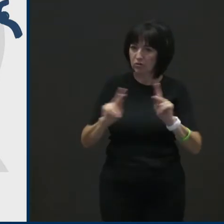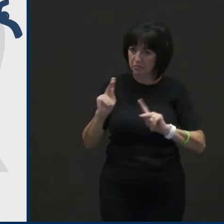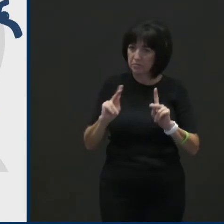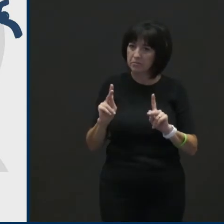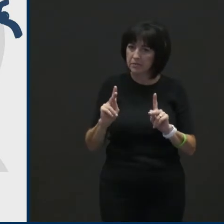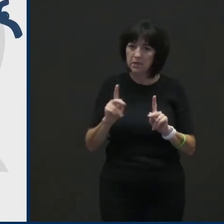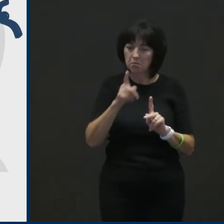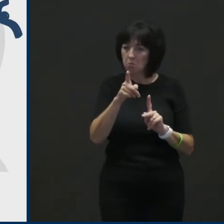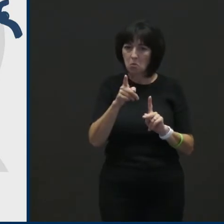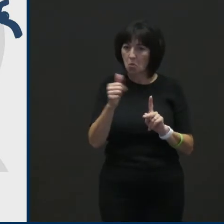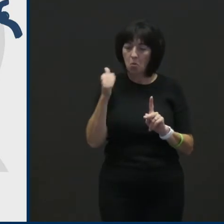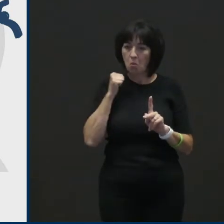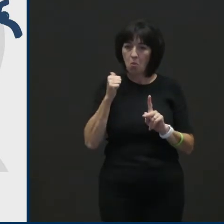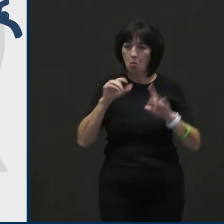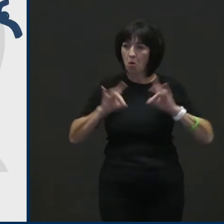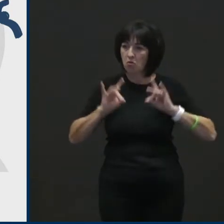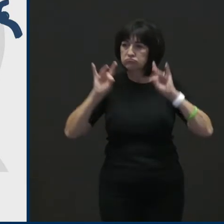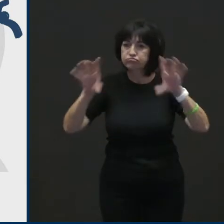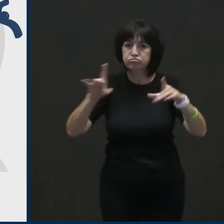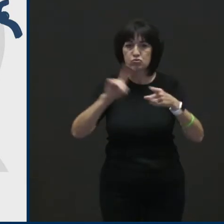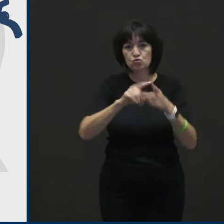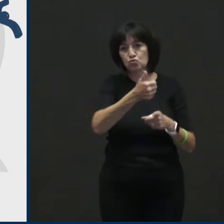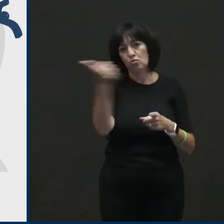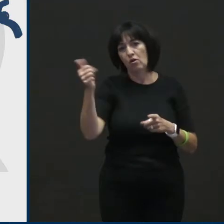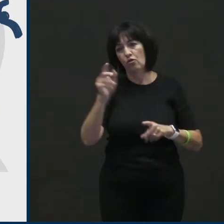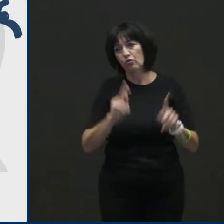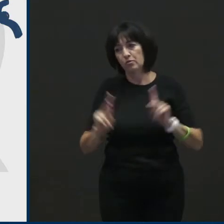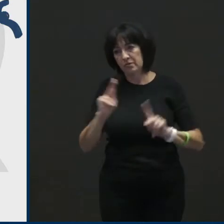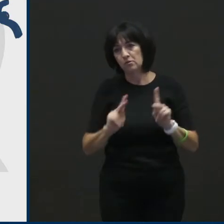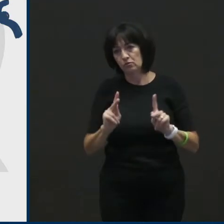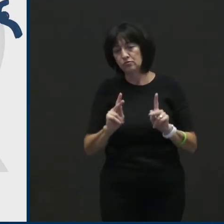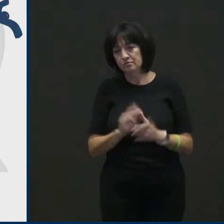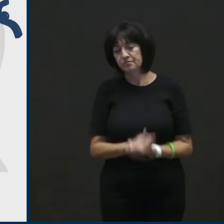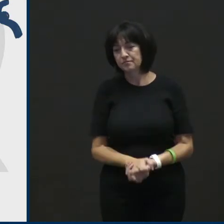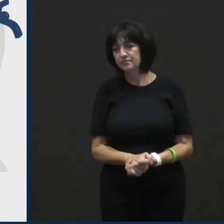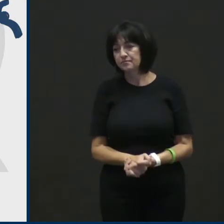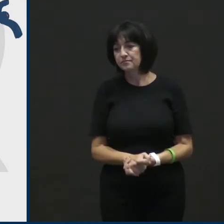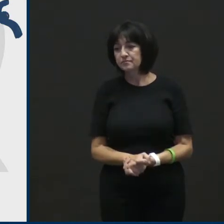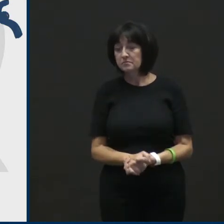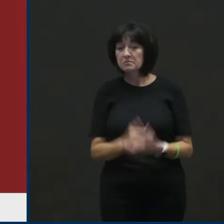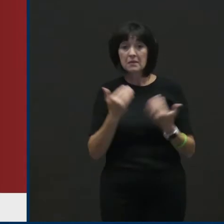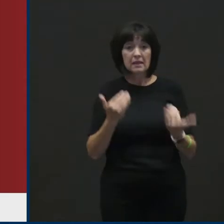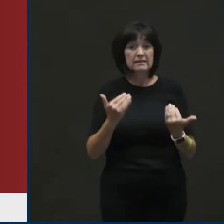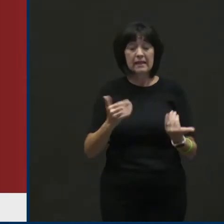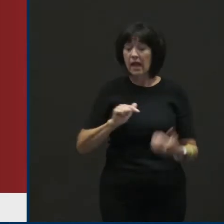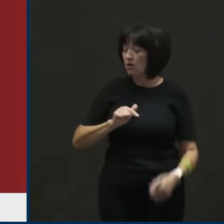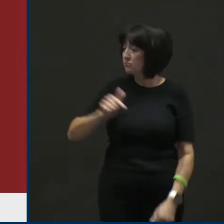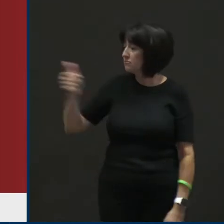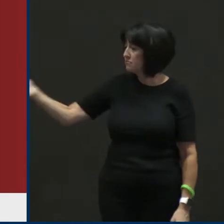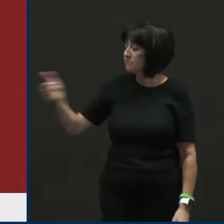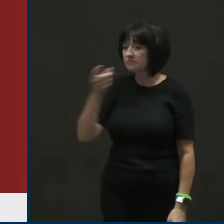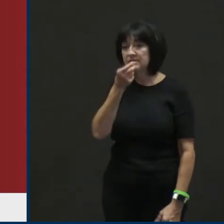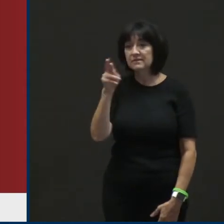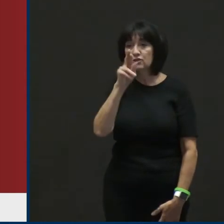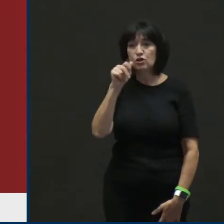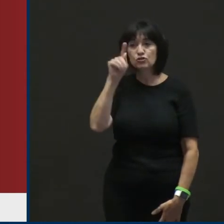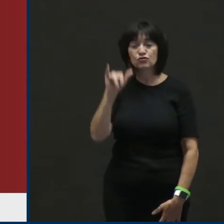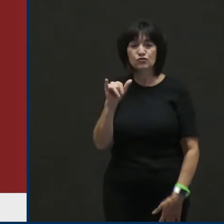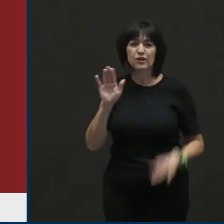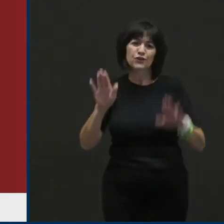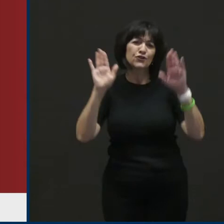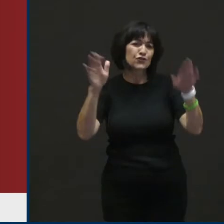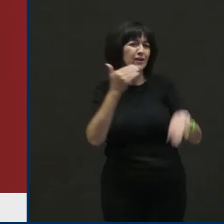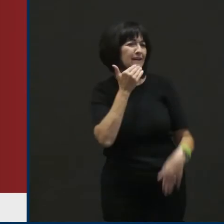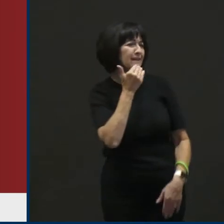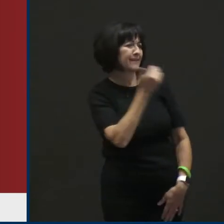might be carrying. So with that, Dr. Rattay, I turn it over to you. Great. Thank you so much, Governor. And I'll jump